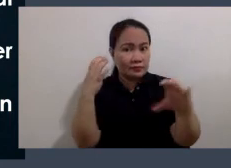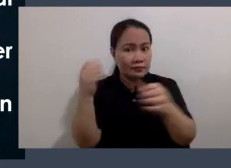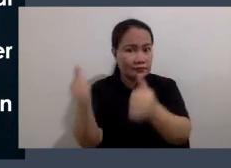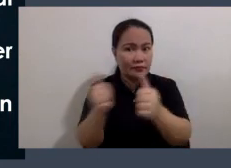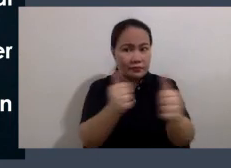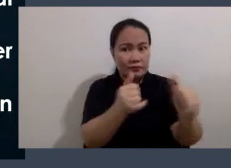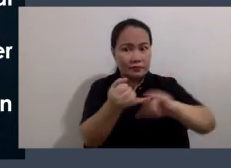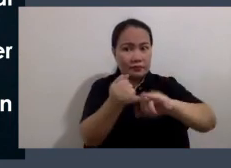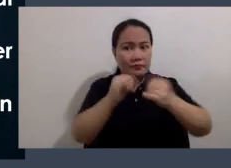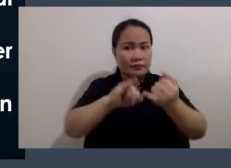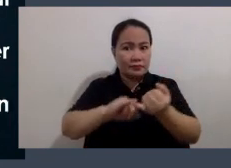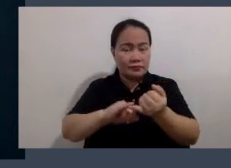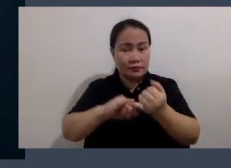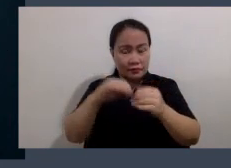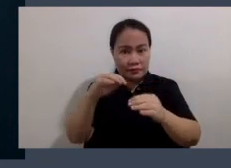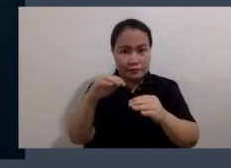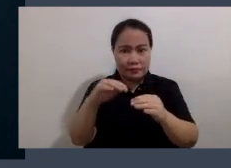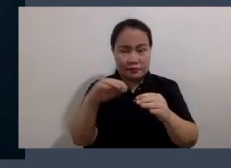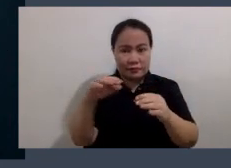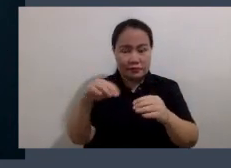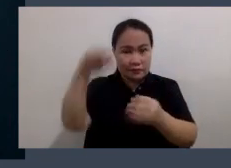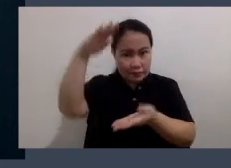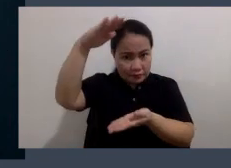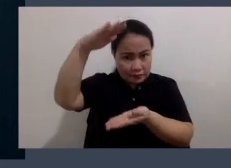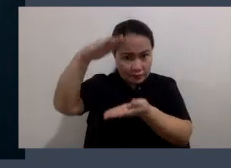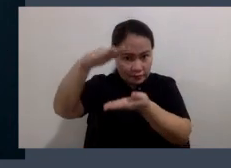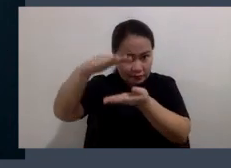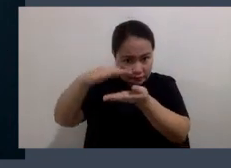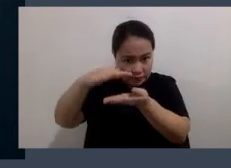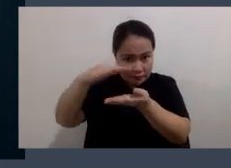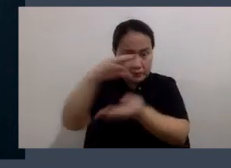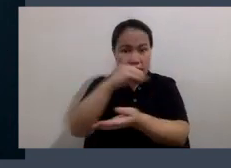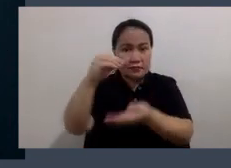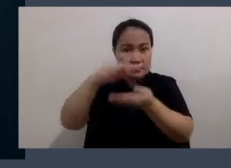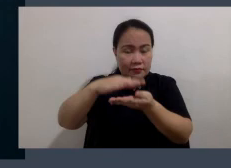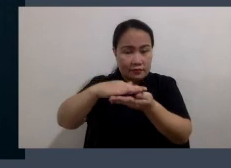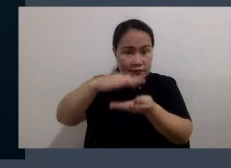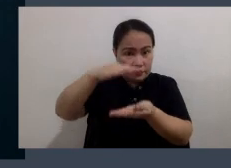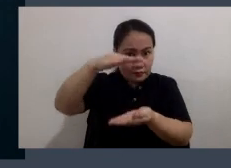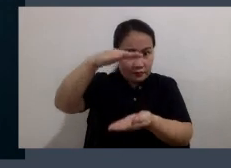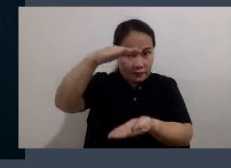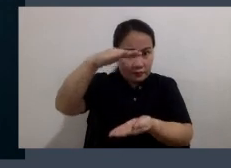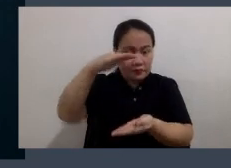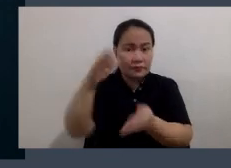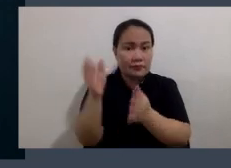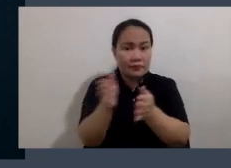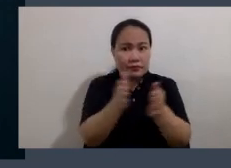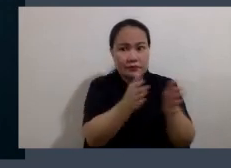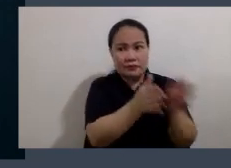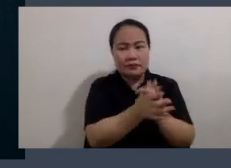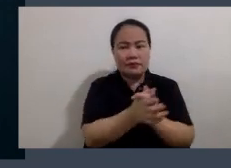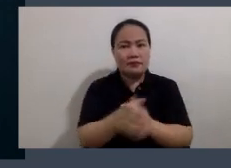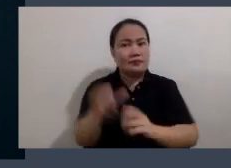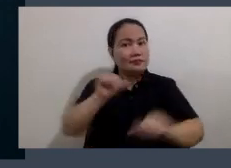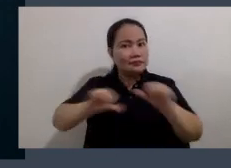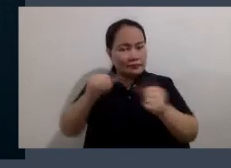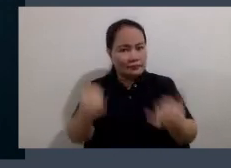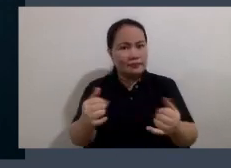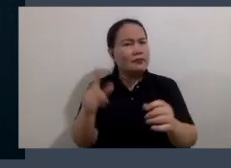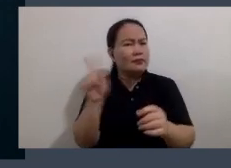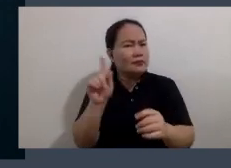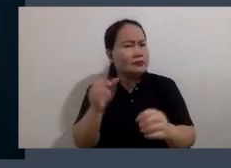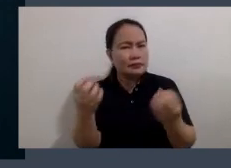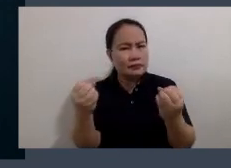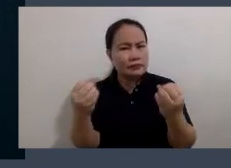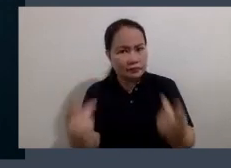ascending and descending order. So first, let's have an activity. What's the opposite? Number